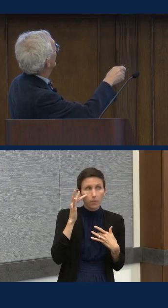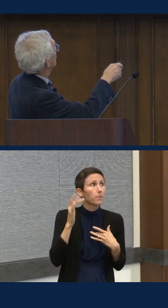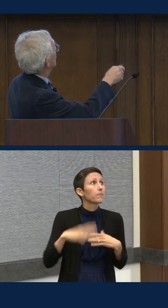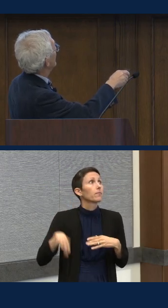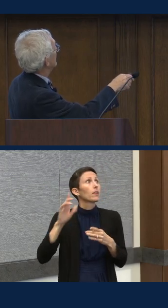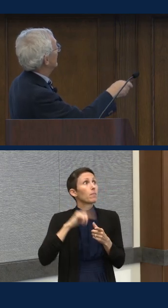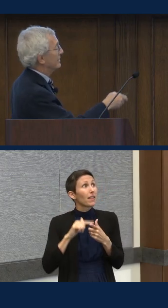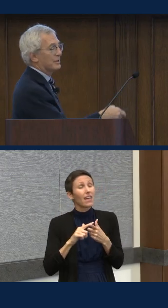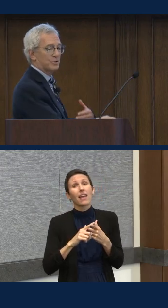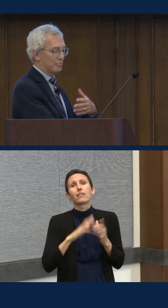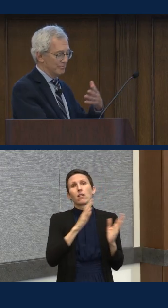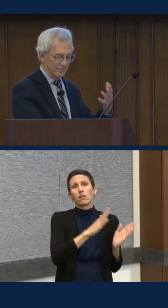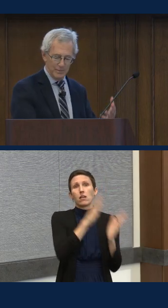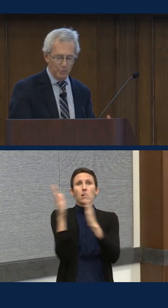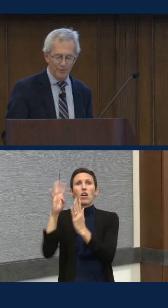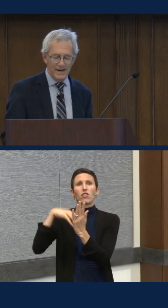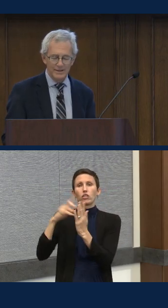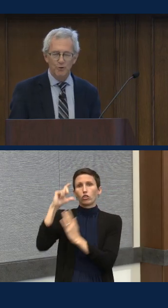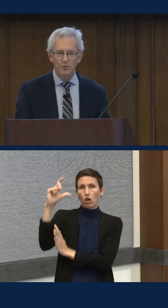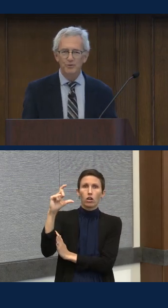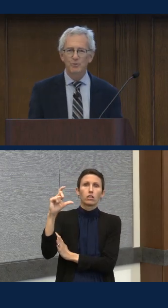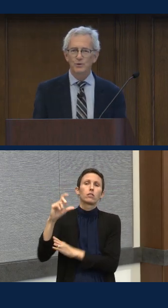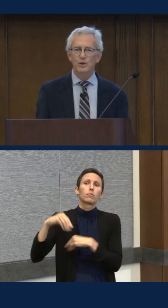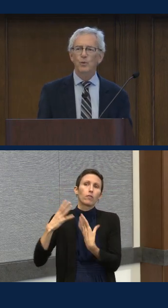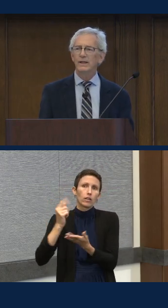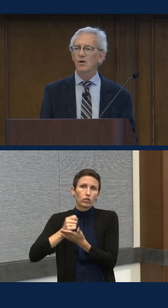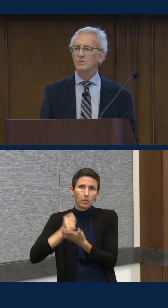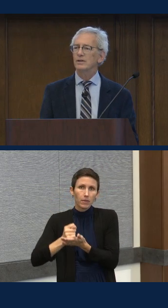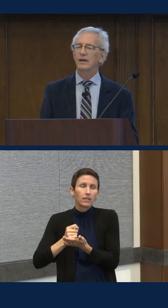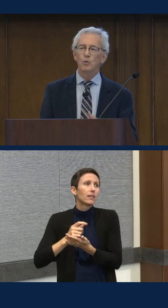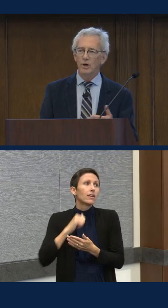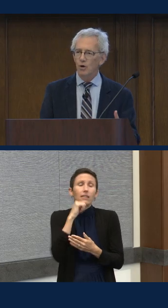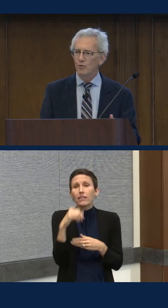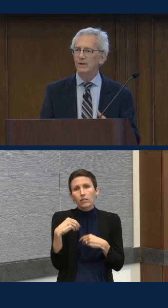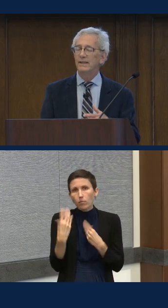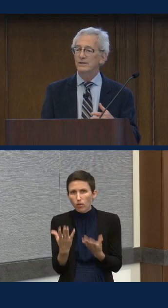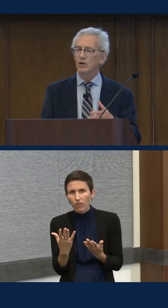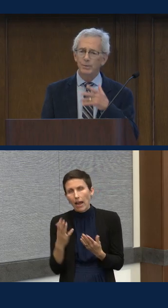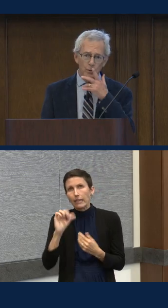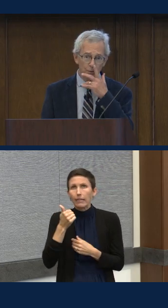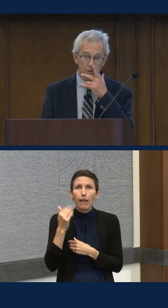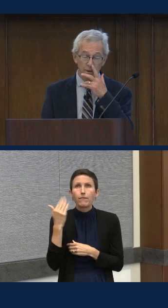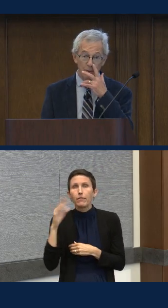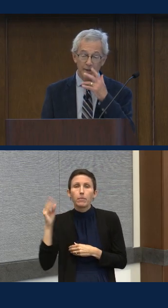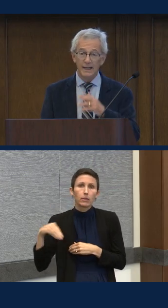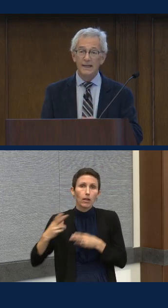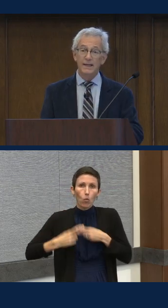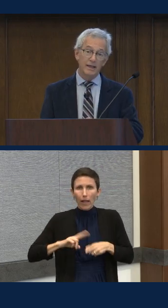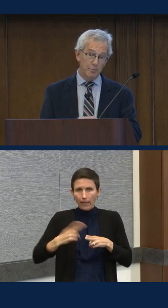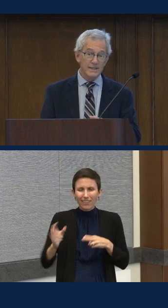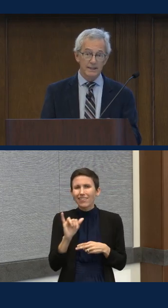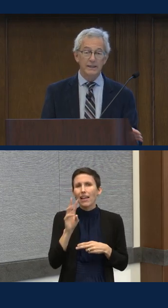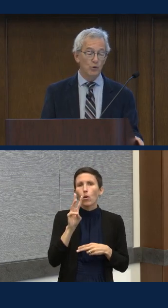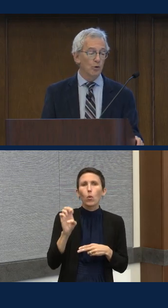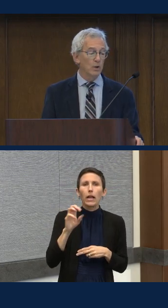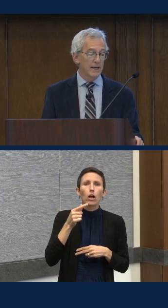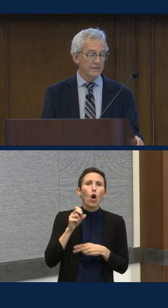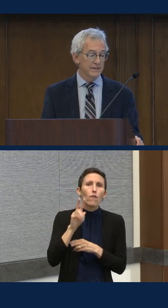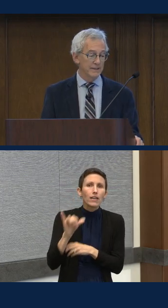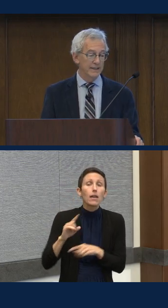agonist. Basically, it doesn't provide 10 or 15% weight loss like Wegovy and the GLP-1 drugs on the market. It